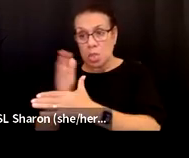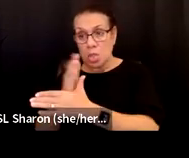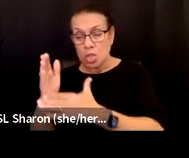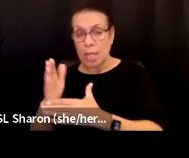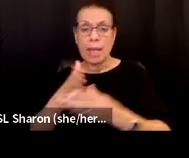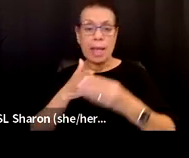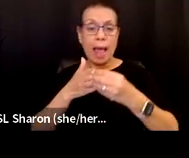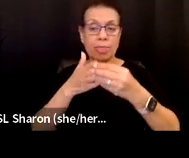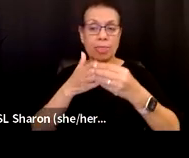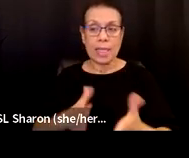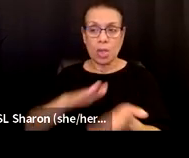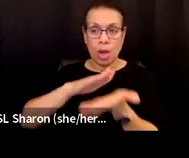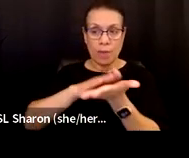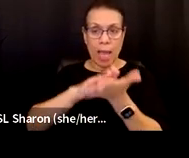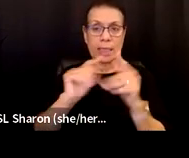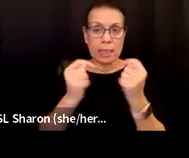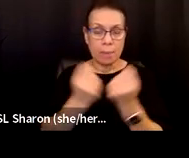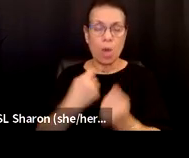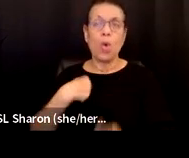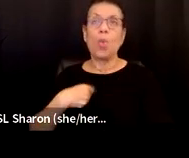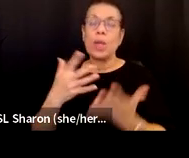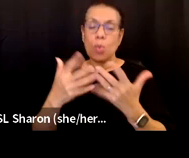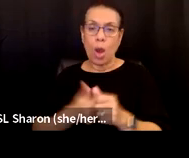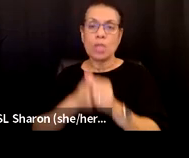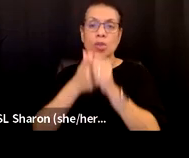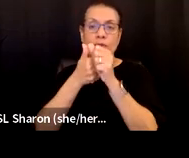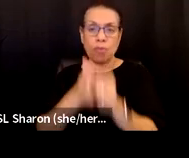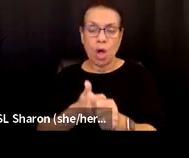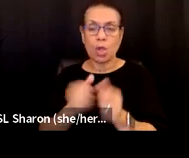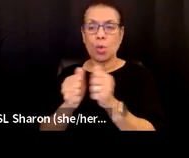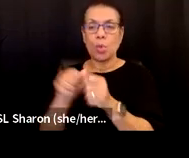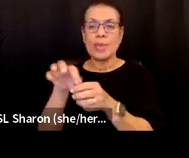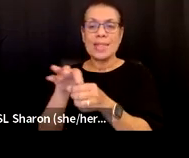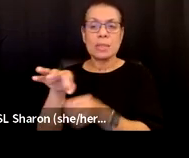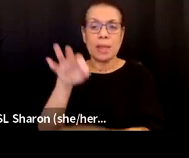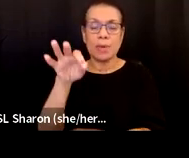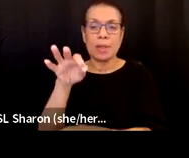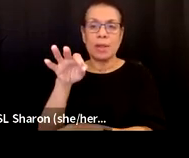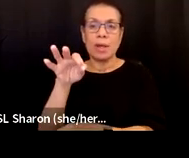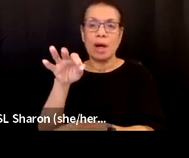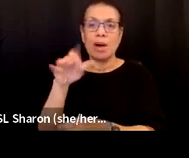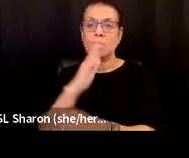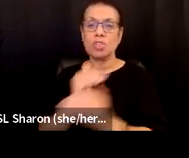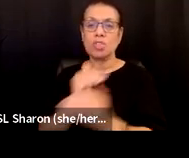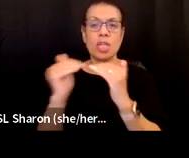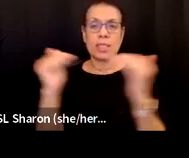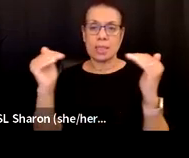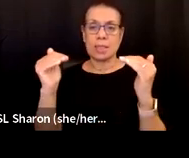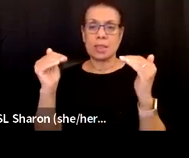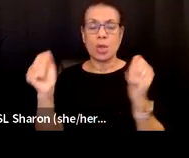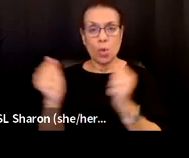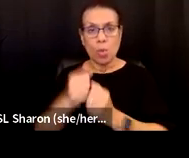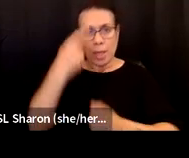academics team that we're fully following through on the spirit of the department of justice a consent decree with the